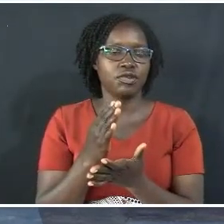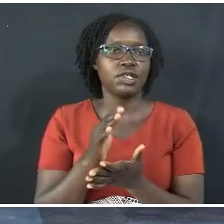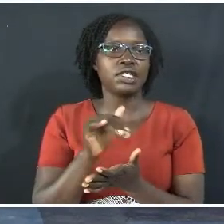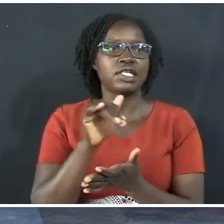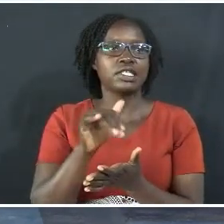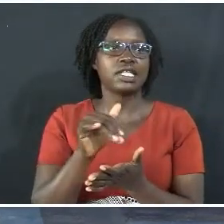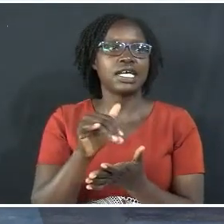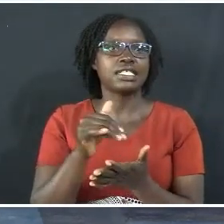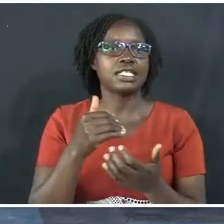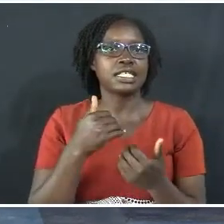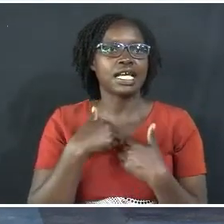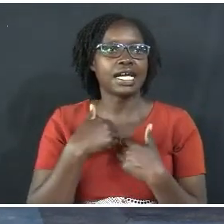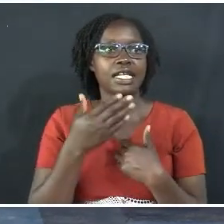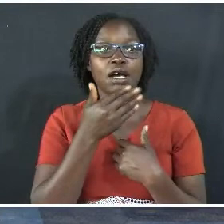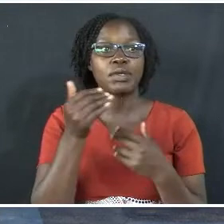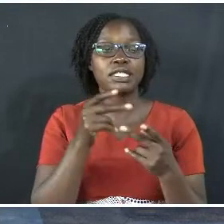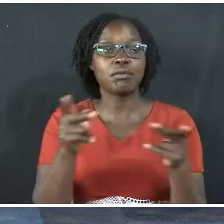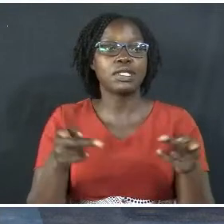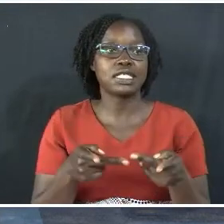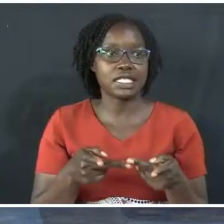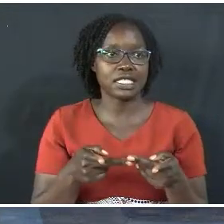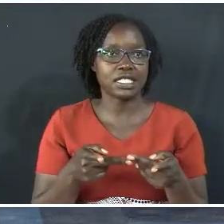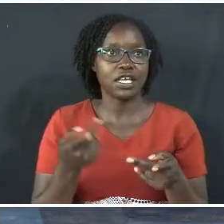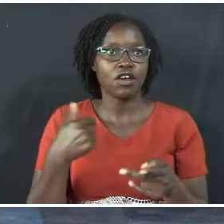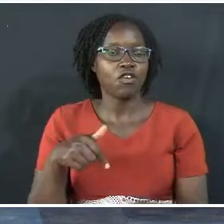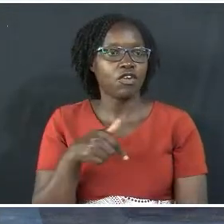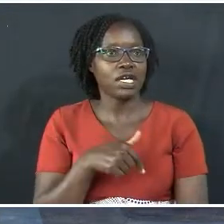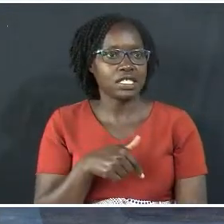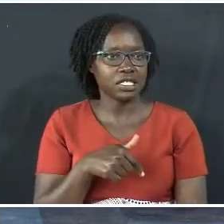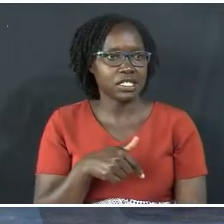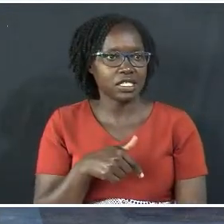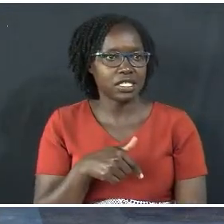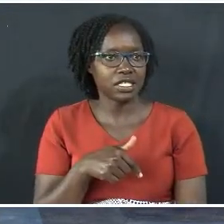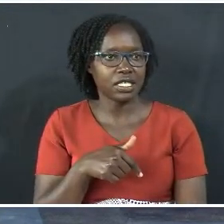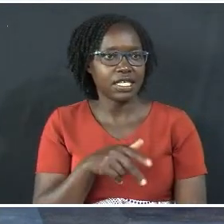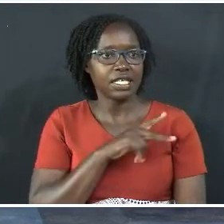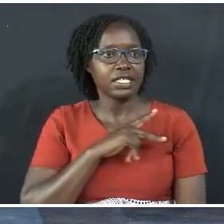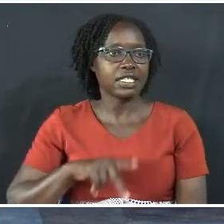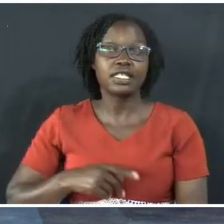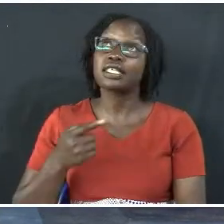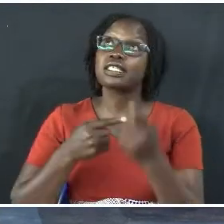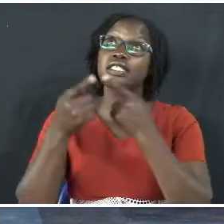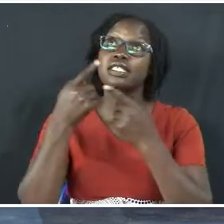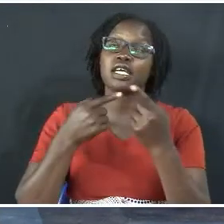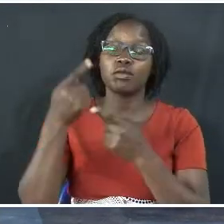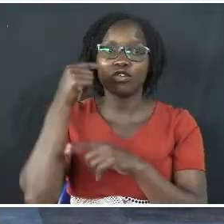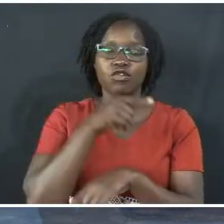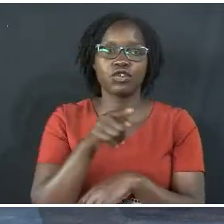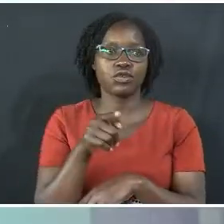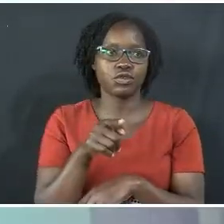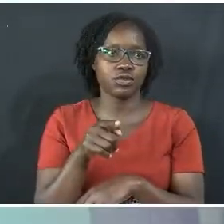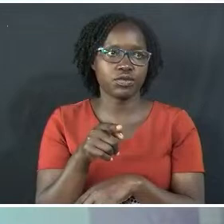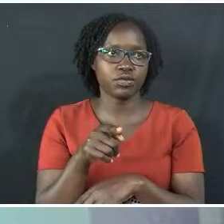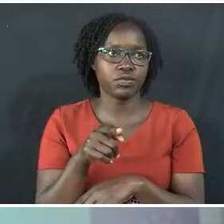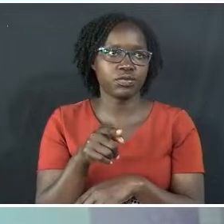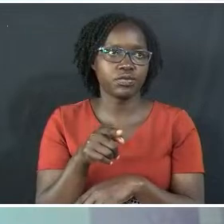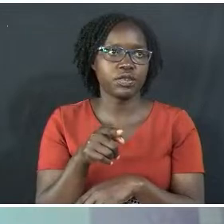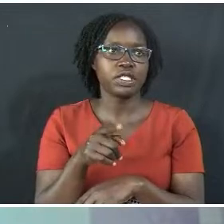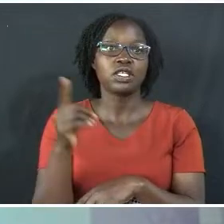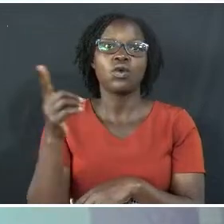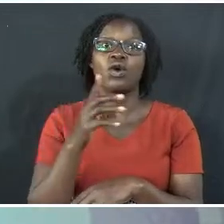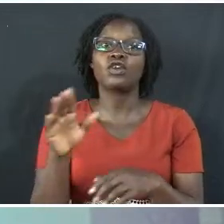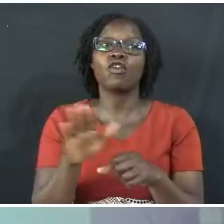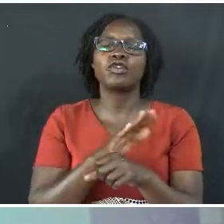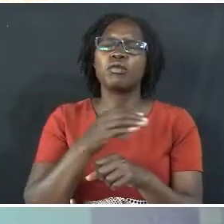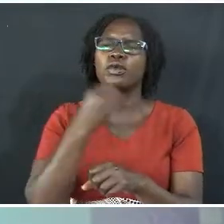that he's got a better place for us. The king is coming for me. But one of the